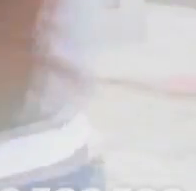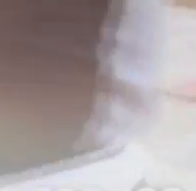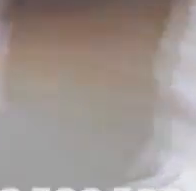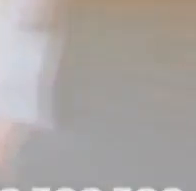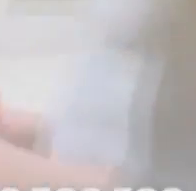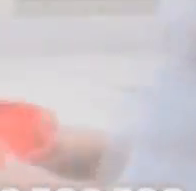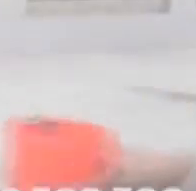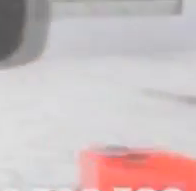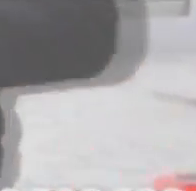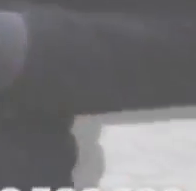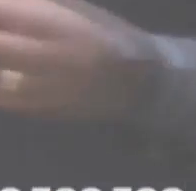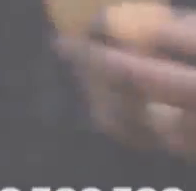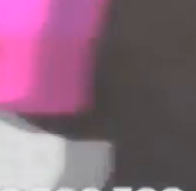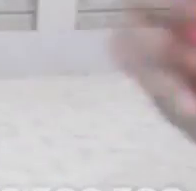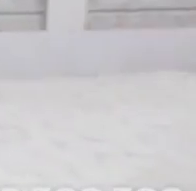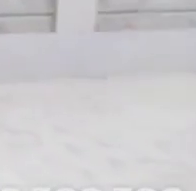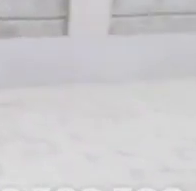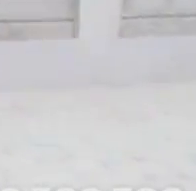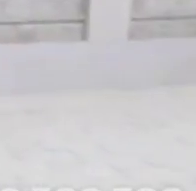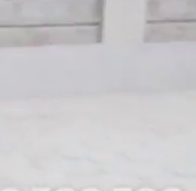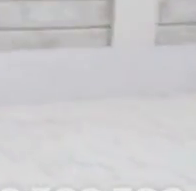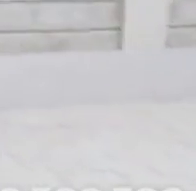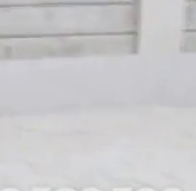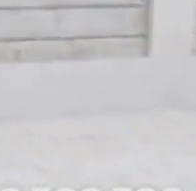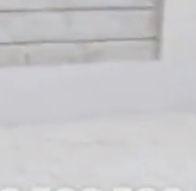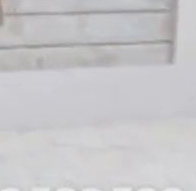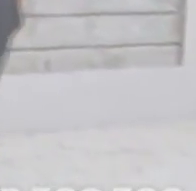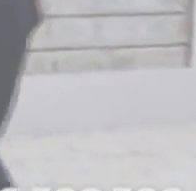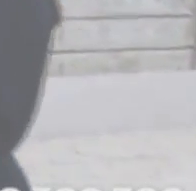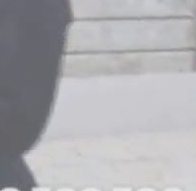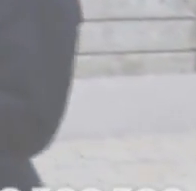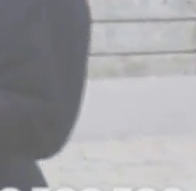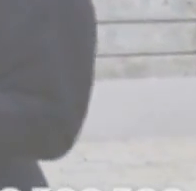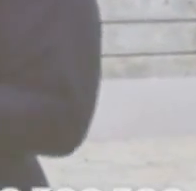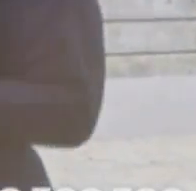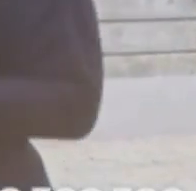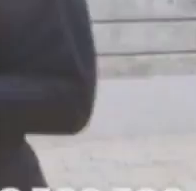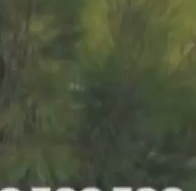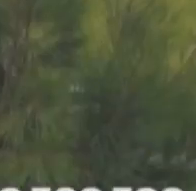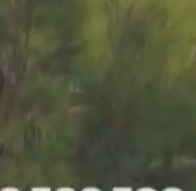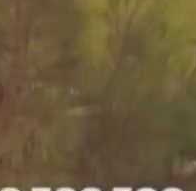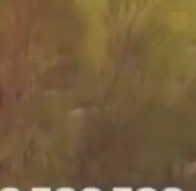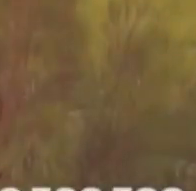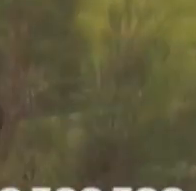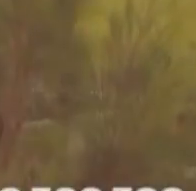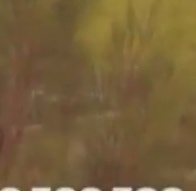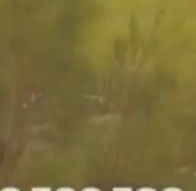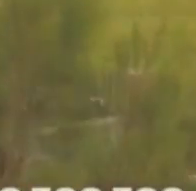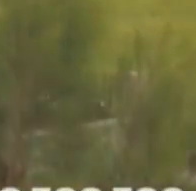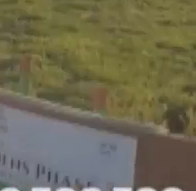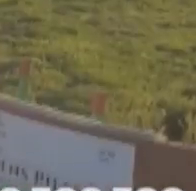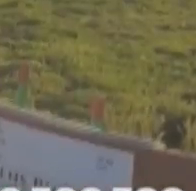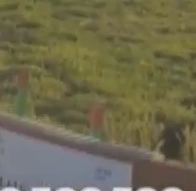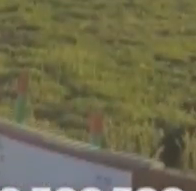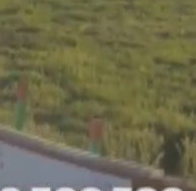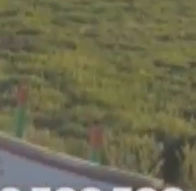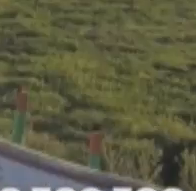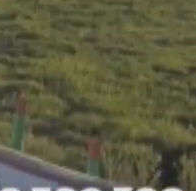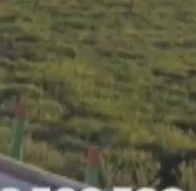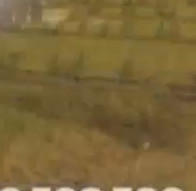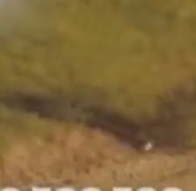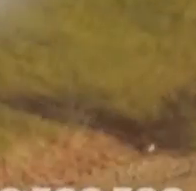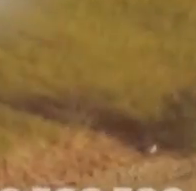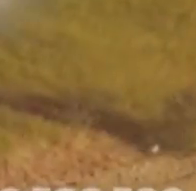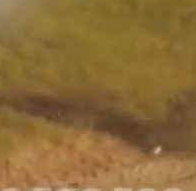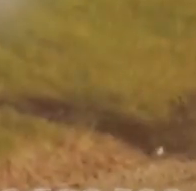Every day, we endeavor to provide you with the best real estate solutions. Own your dream home at Victory